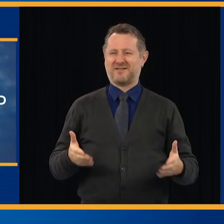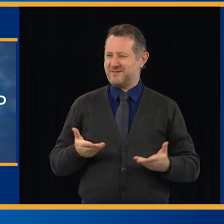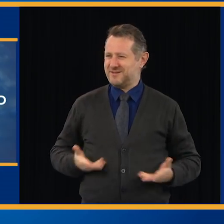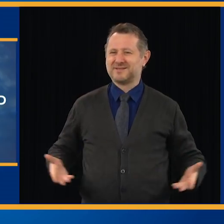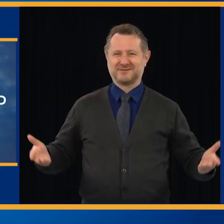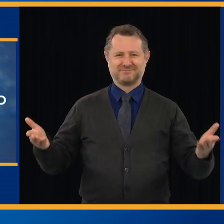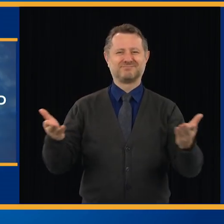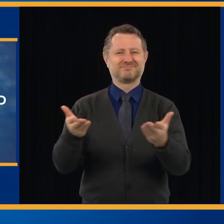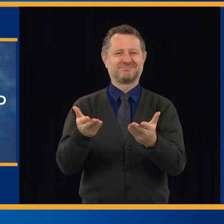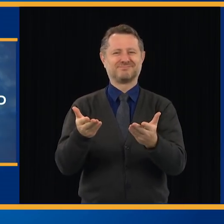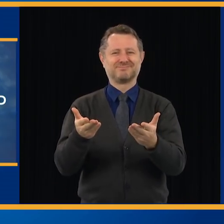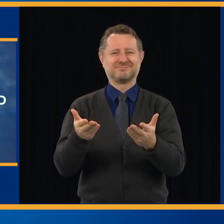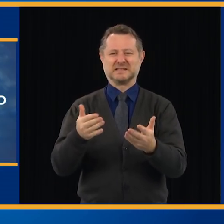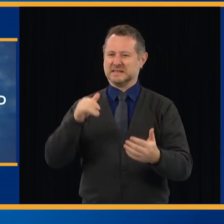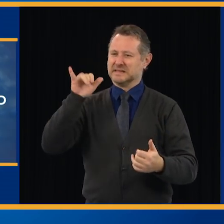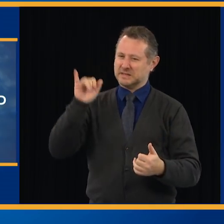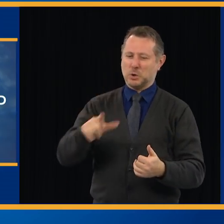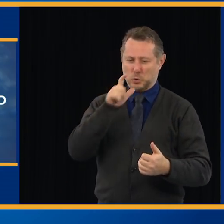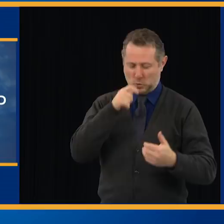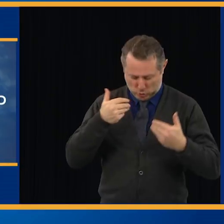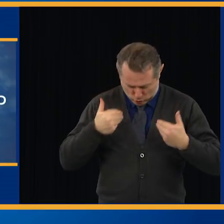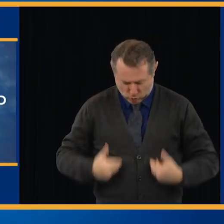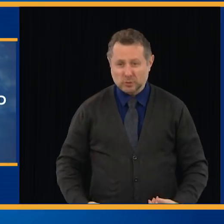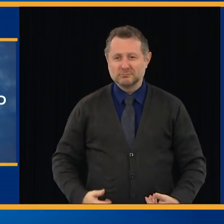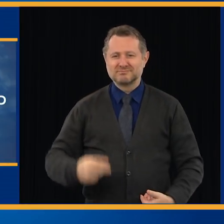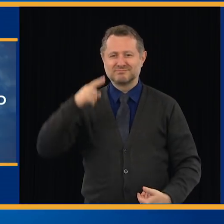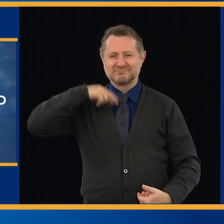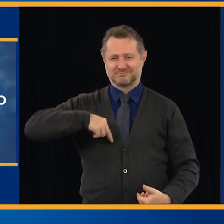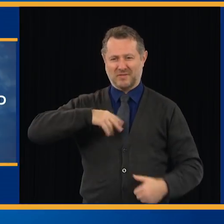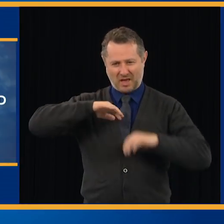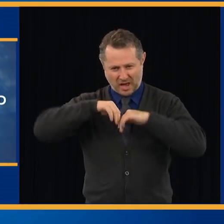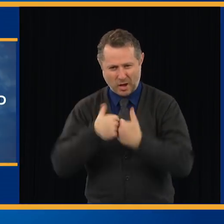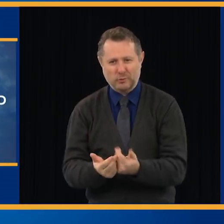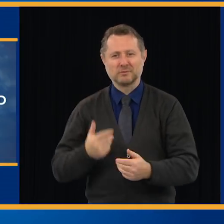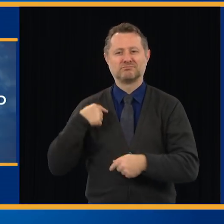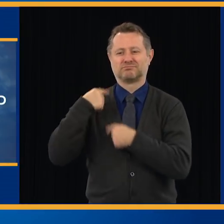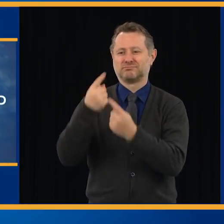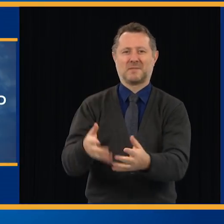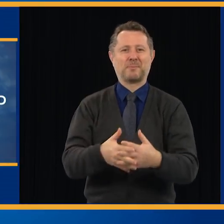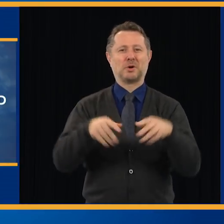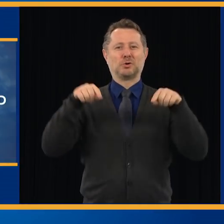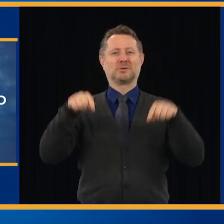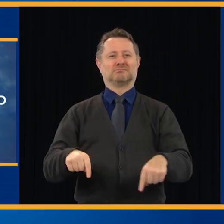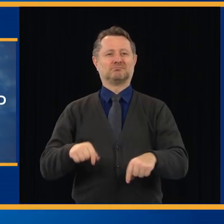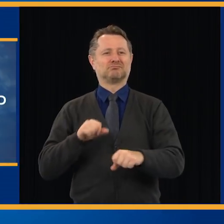And that's who we are and how we are as Americans.